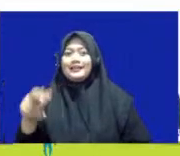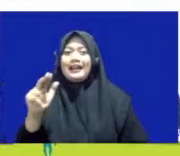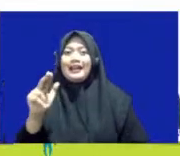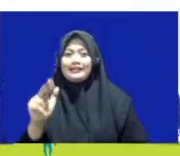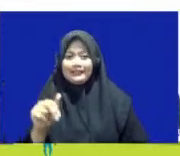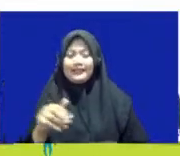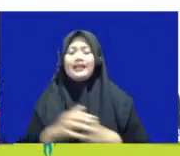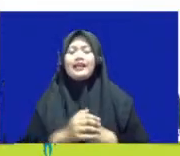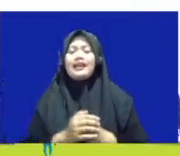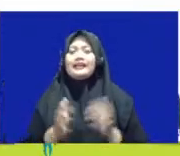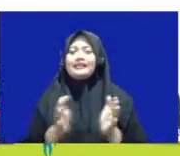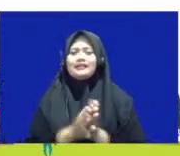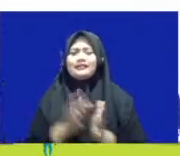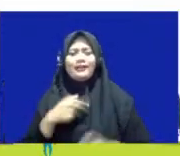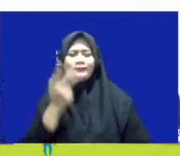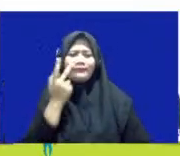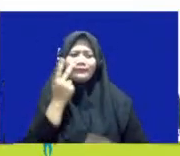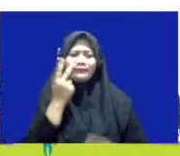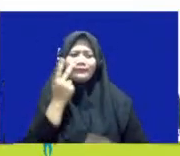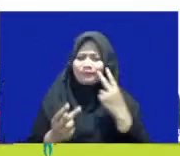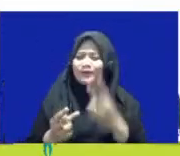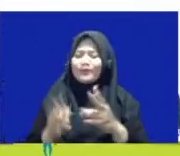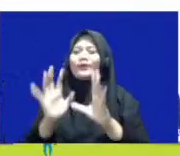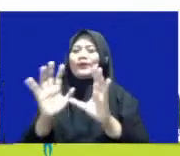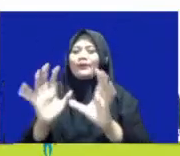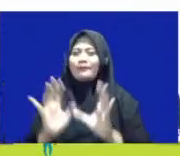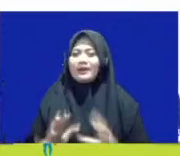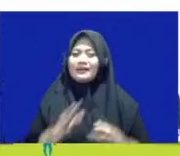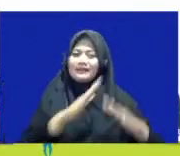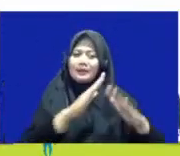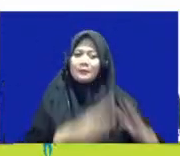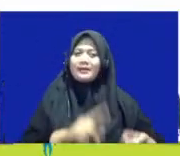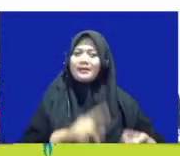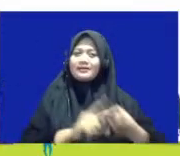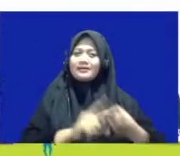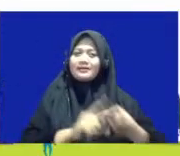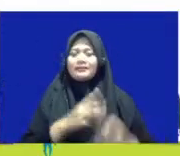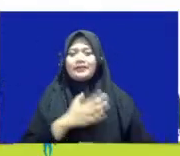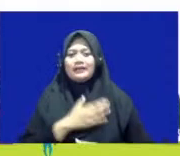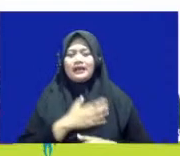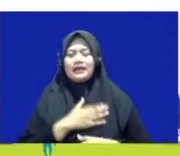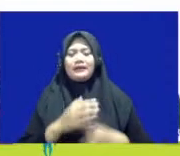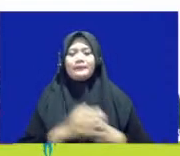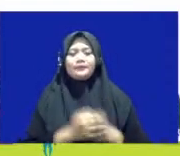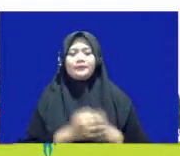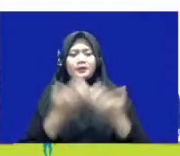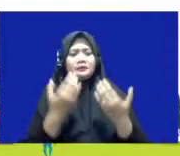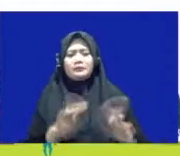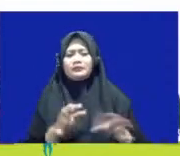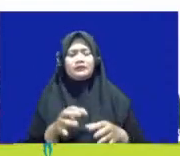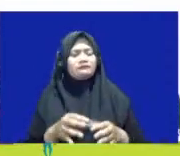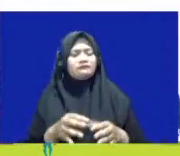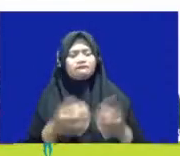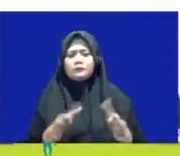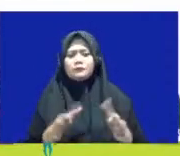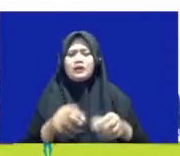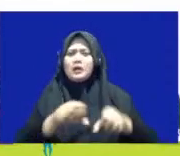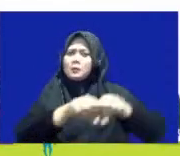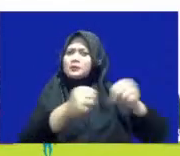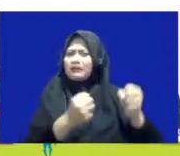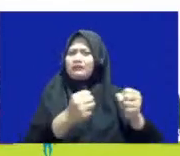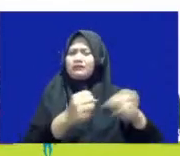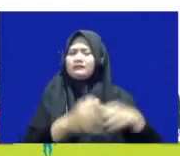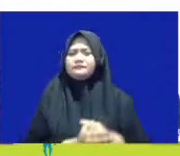been destroyed, and how a few kilometers away where there used to be a big plantation, there was